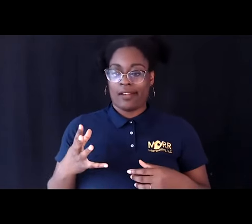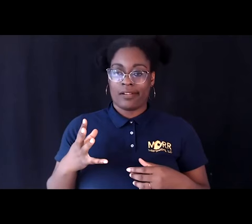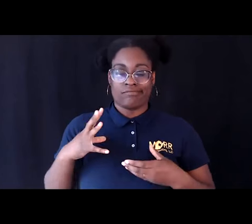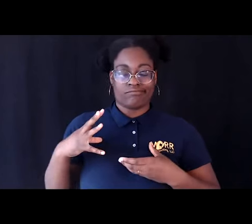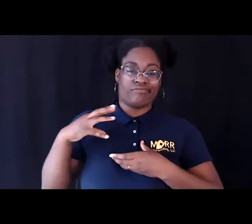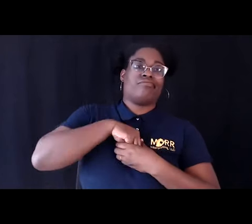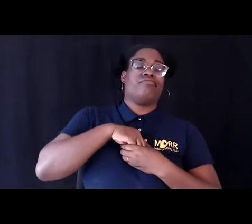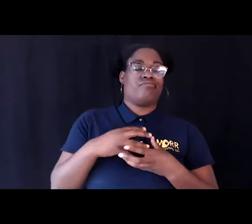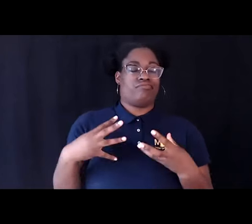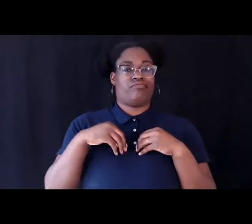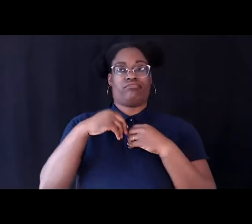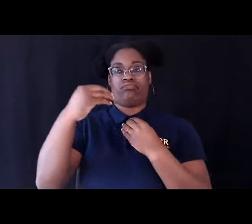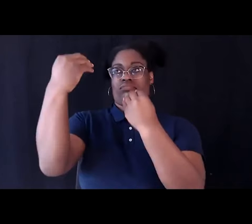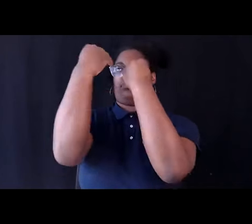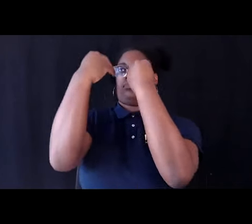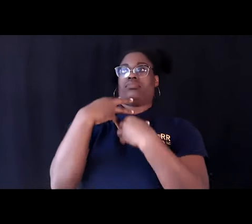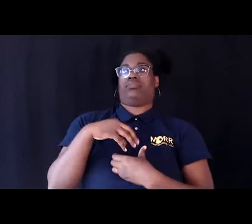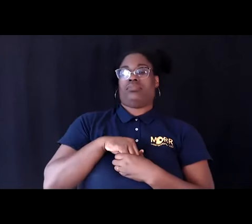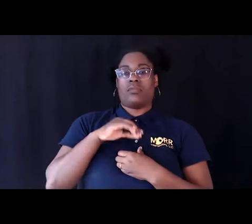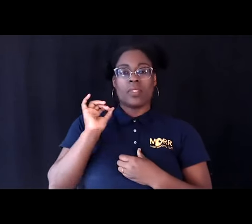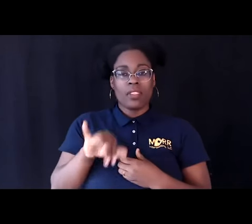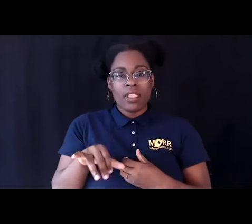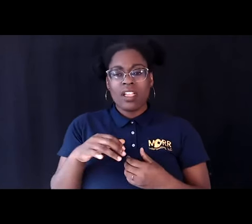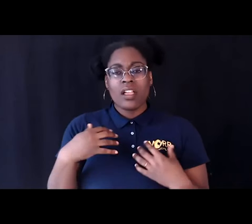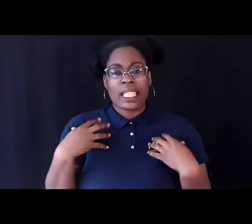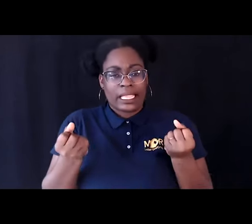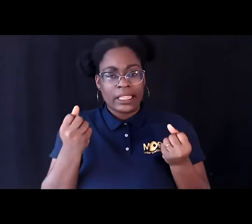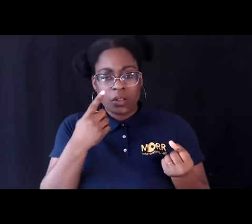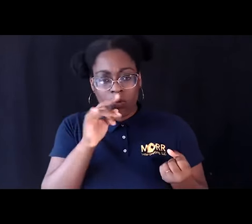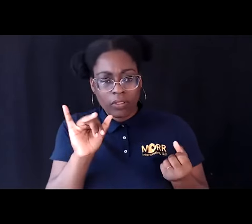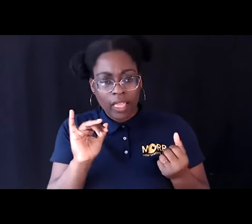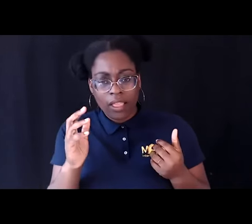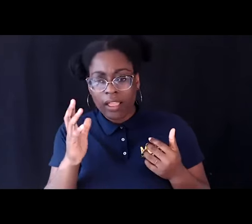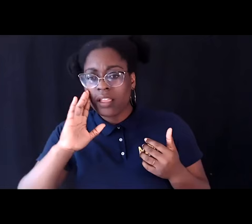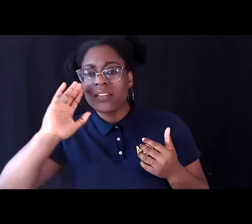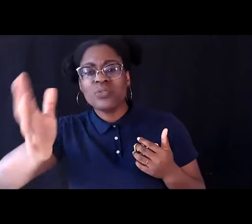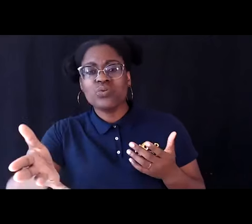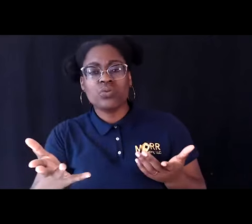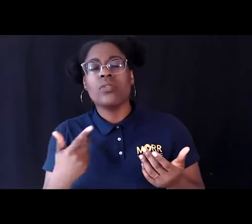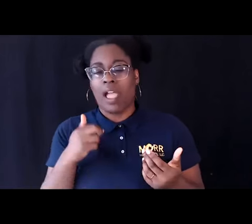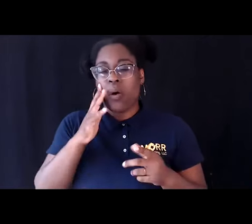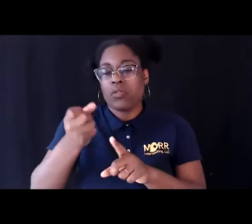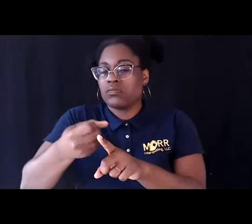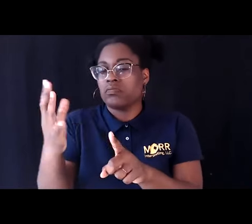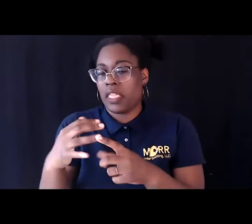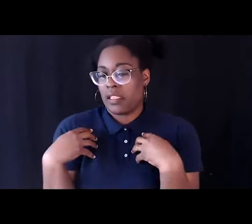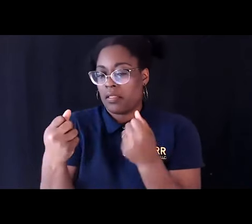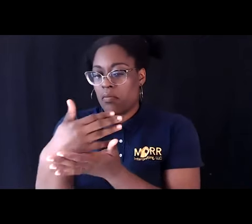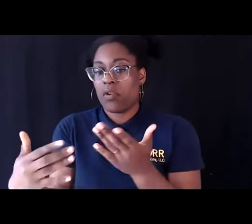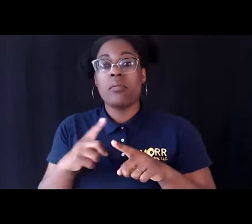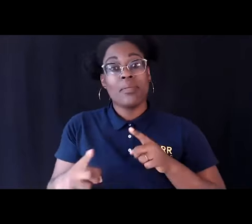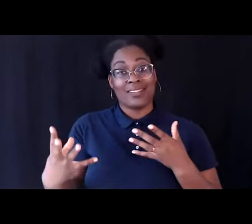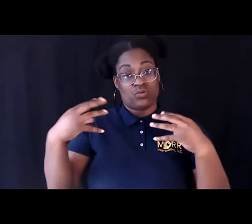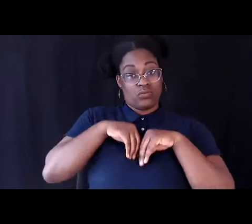what healing could look like moving forward, that part we can get to late, that part I have a little bit planned for, but internalized